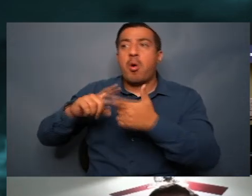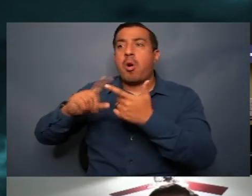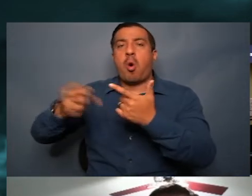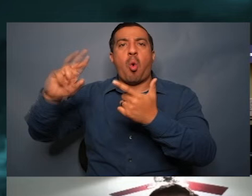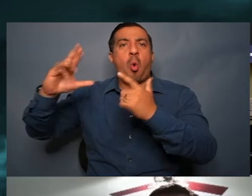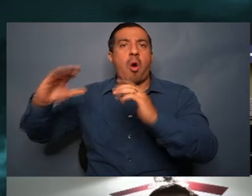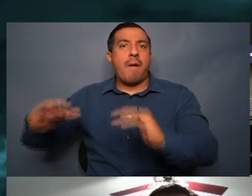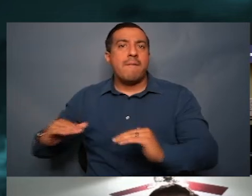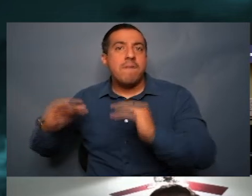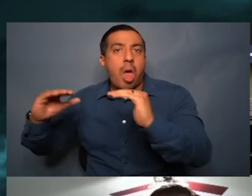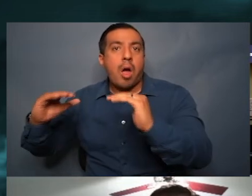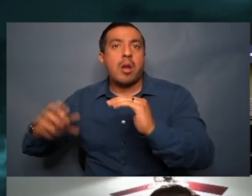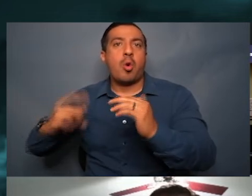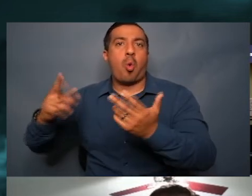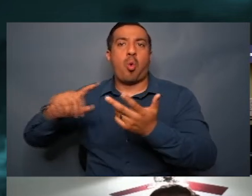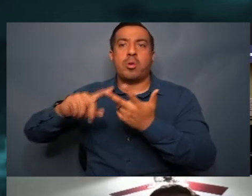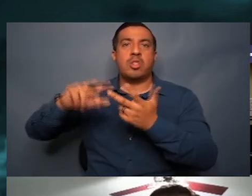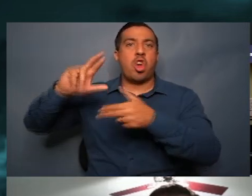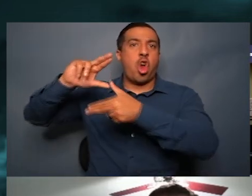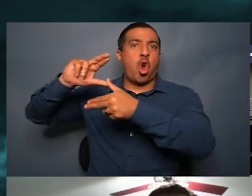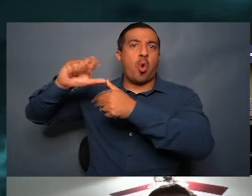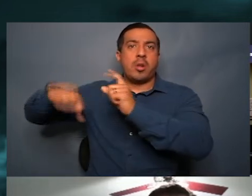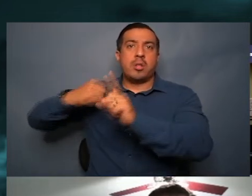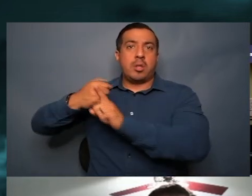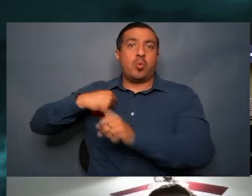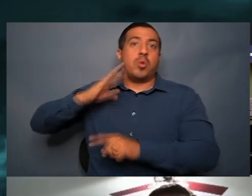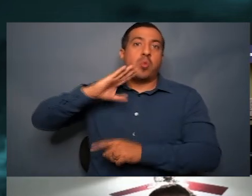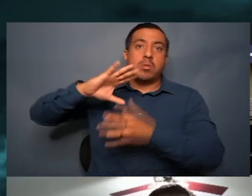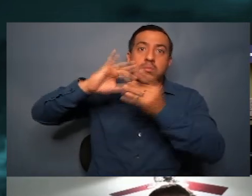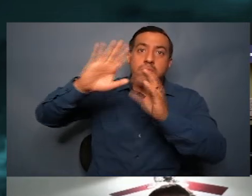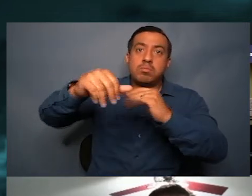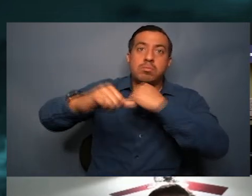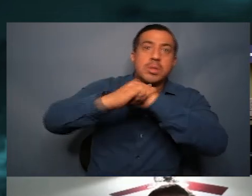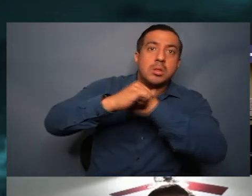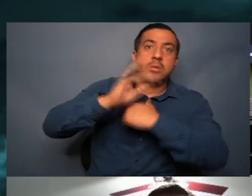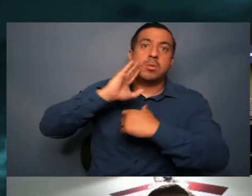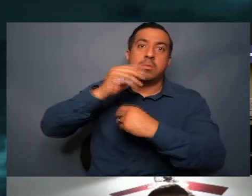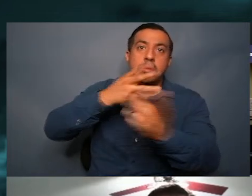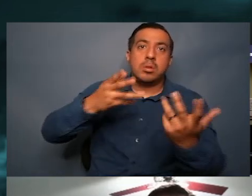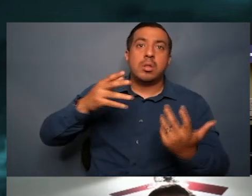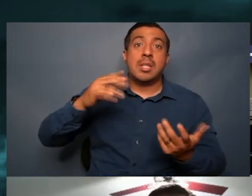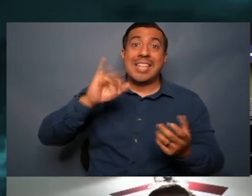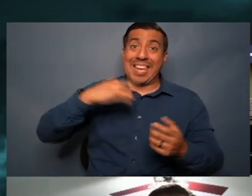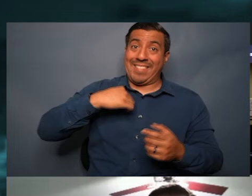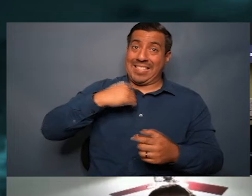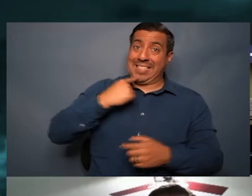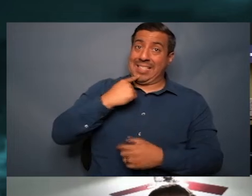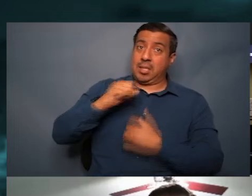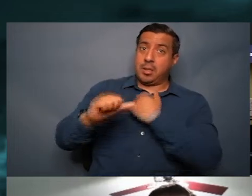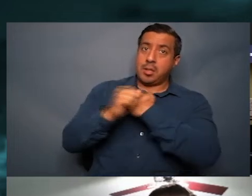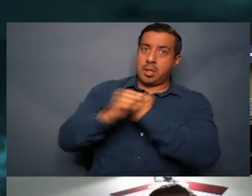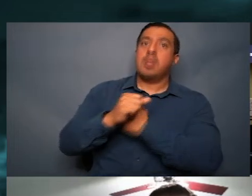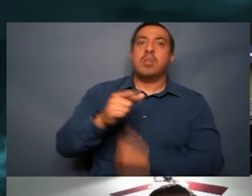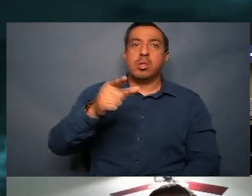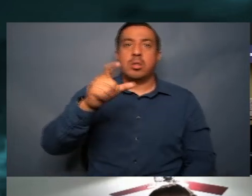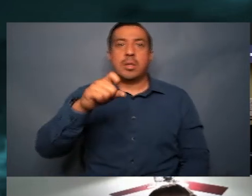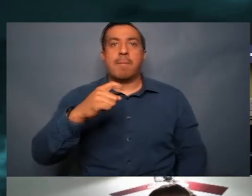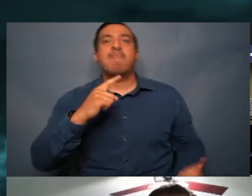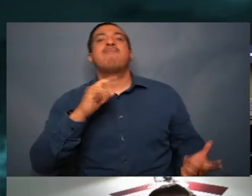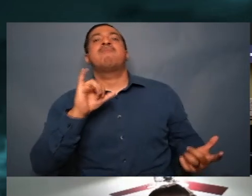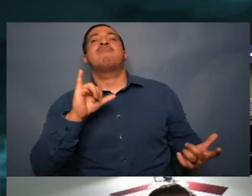significant hurricane event, that language will be utilized, and that's kind of your cue that this is a serious thing and you need to take it